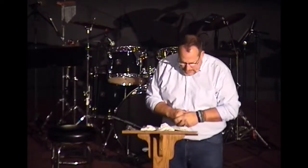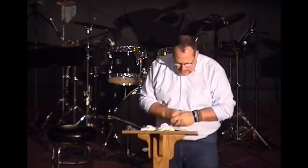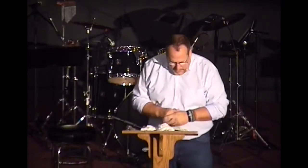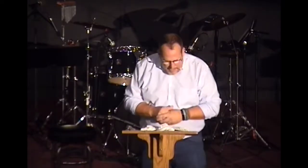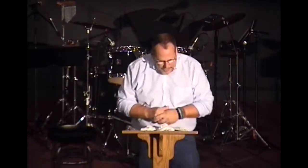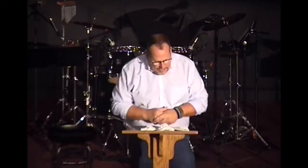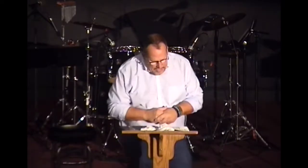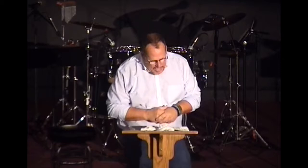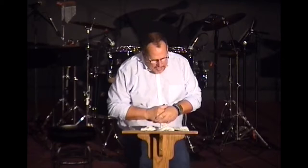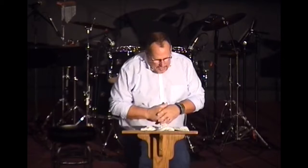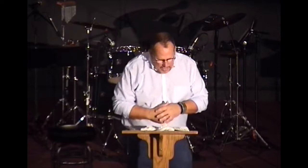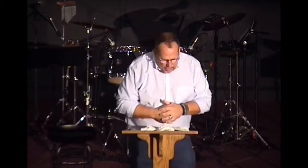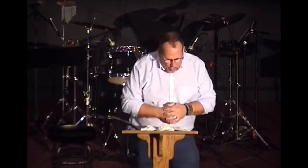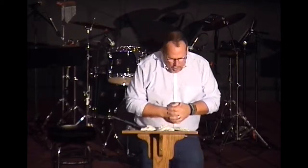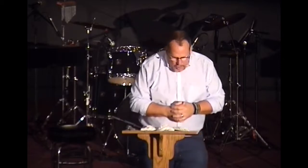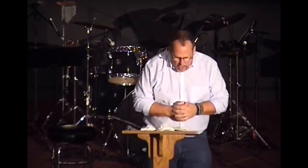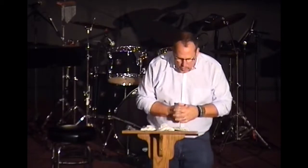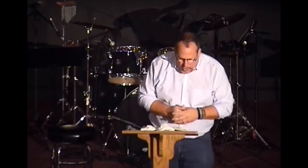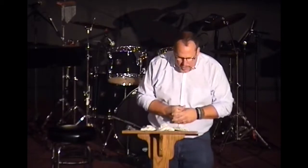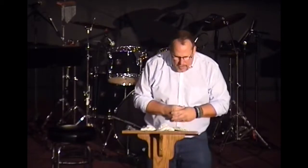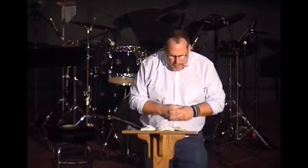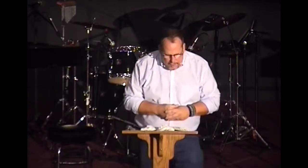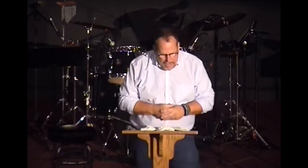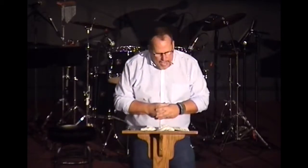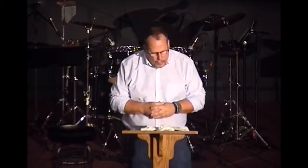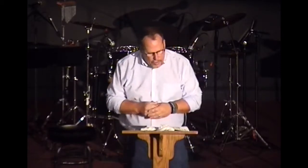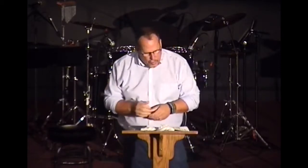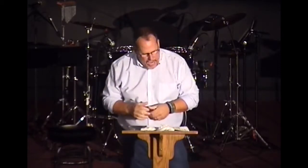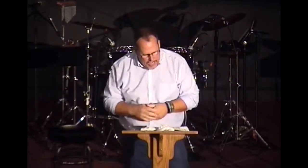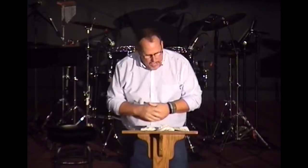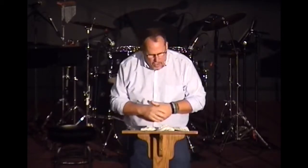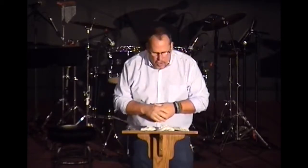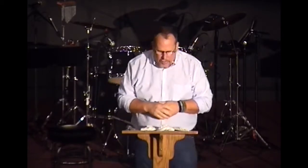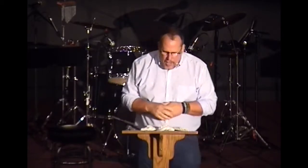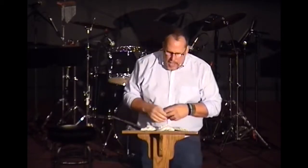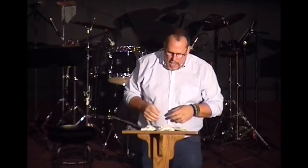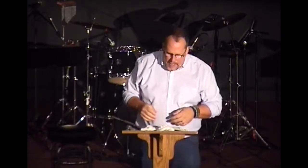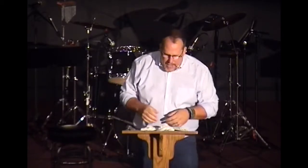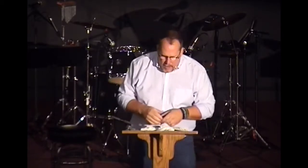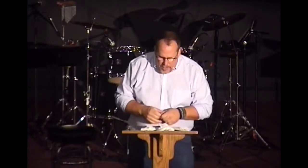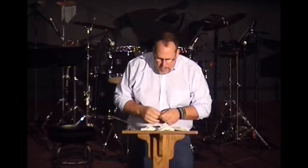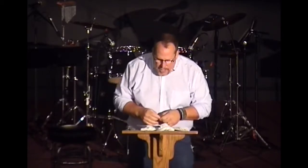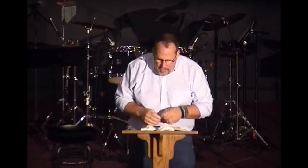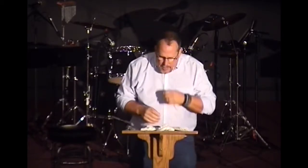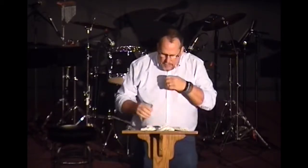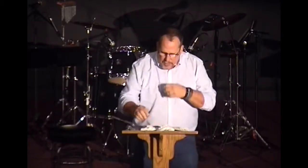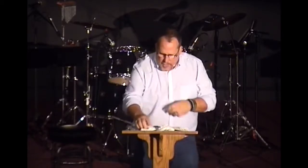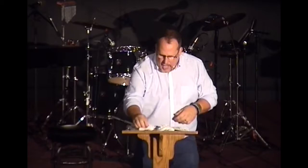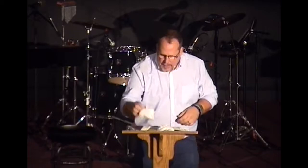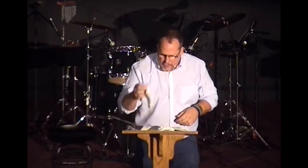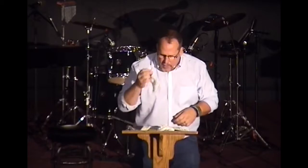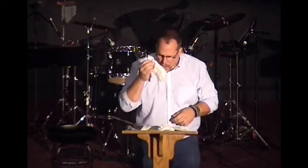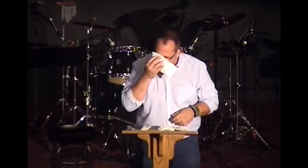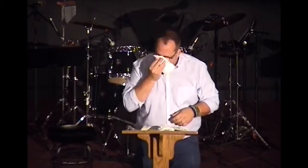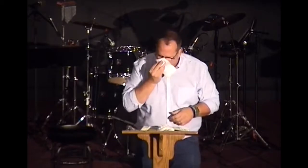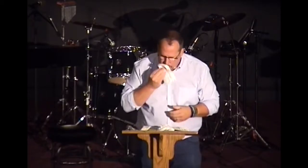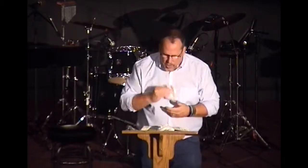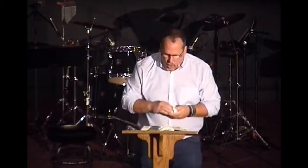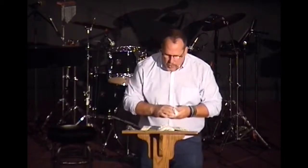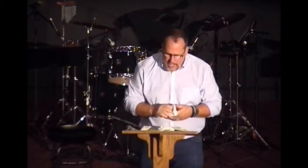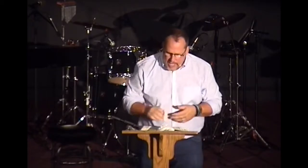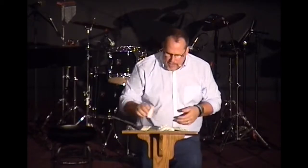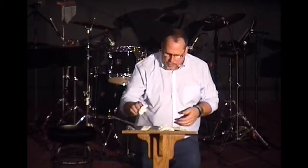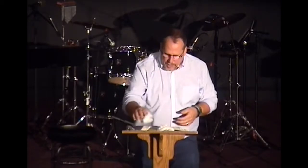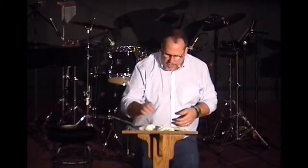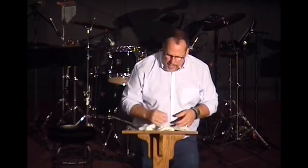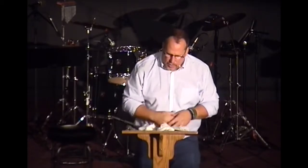Genesis 6:5 says this, "Then the Lord saw the wickedness of man was great in the earth, and that every intent of the thoughts of their hearts was